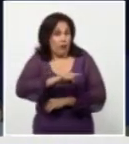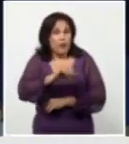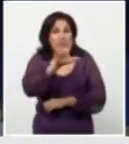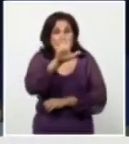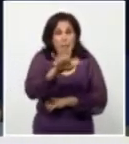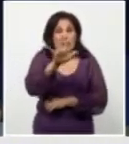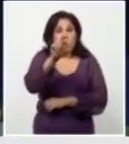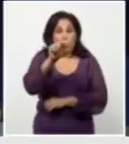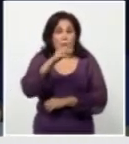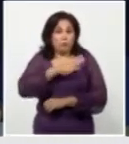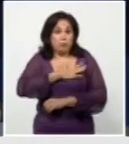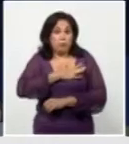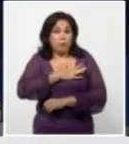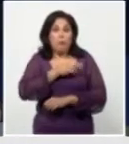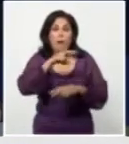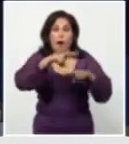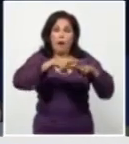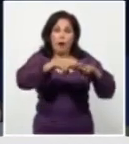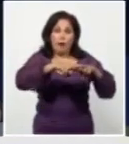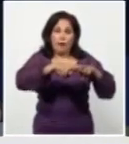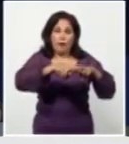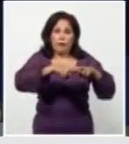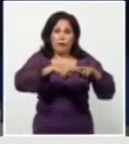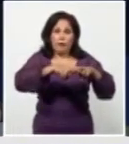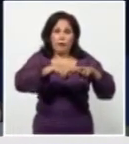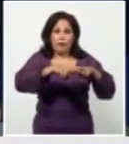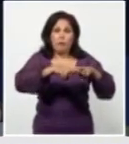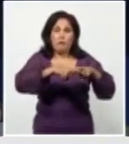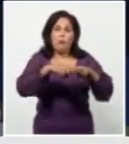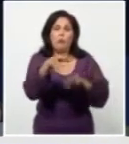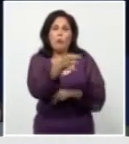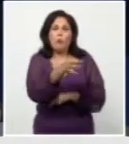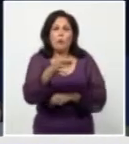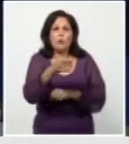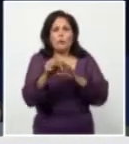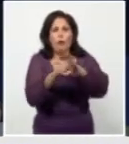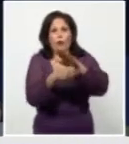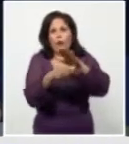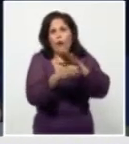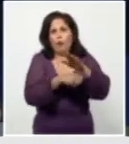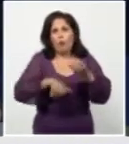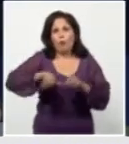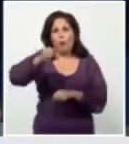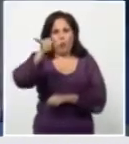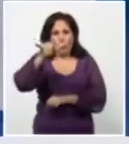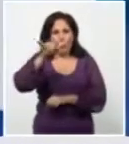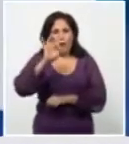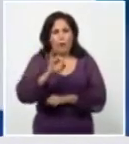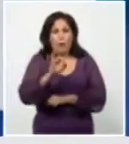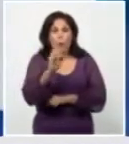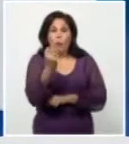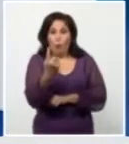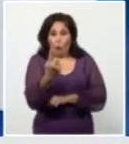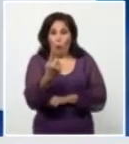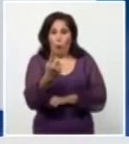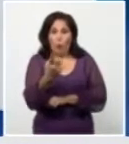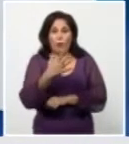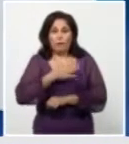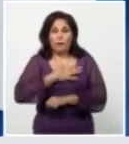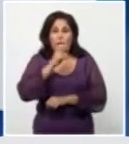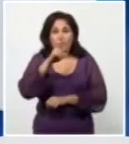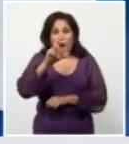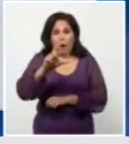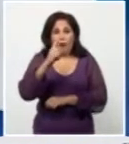and Boyeros municipality, and 1 is from Villa Clara province, from the Santa Clara municipality, which is the